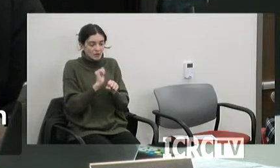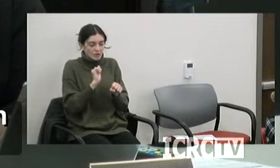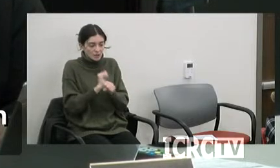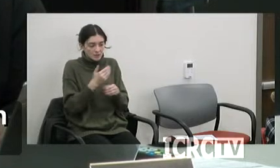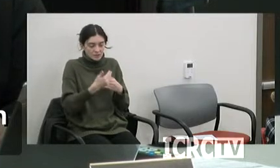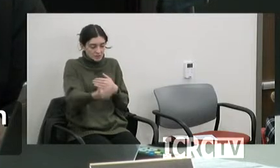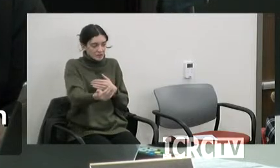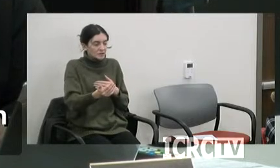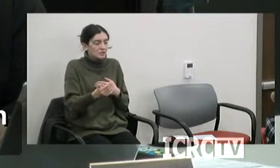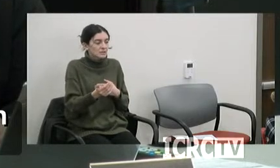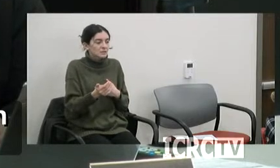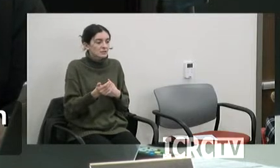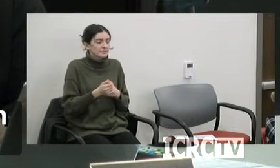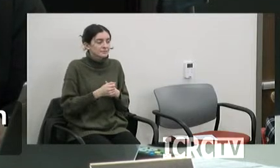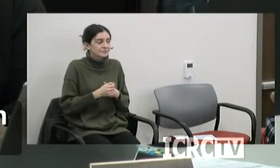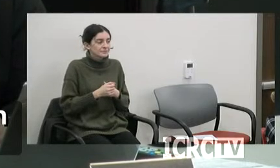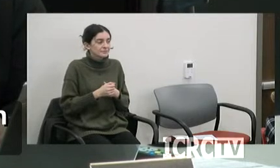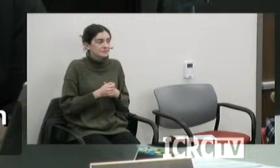if asked.